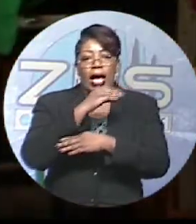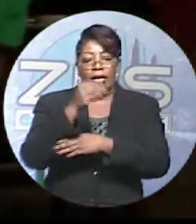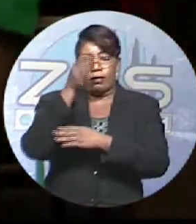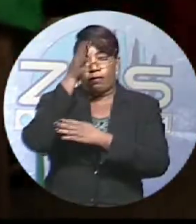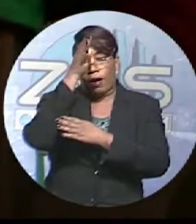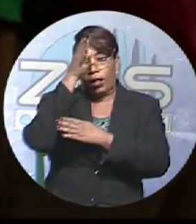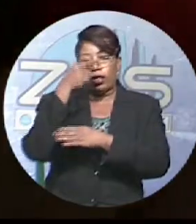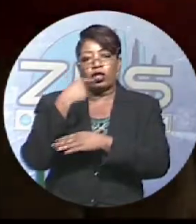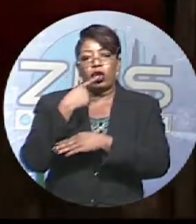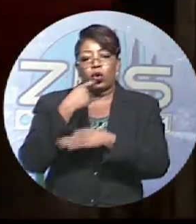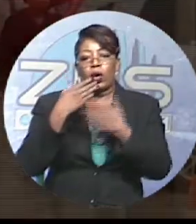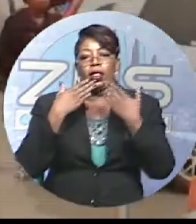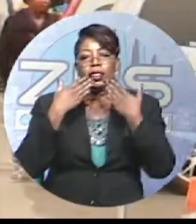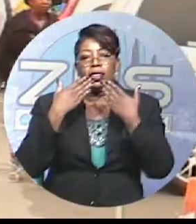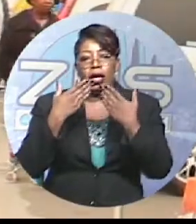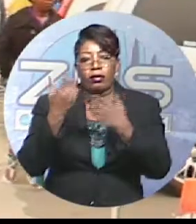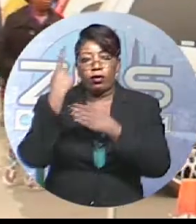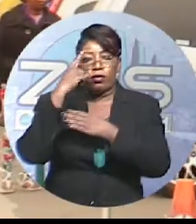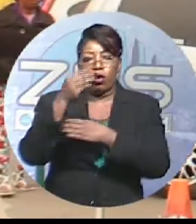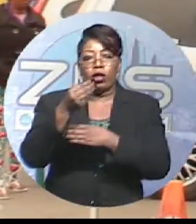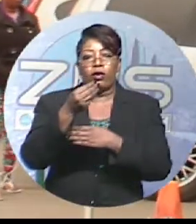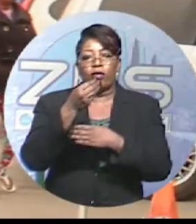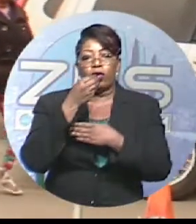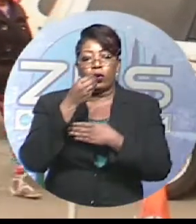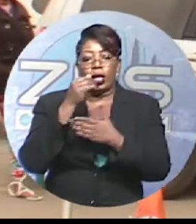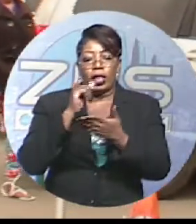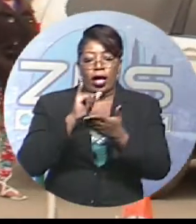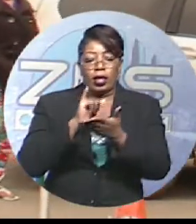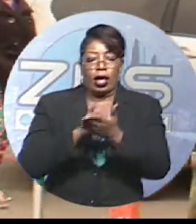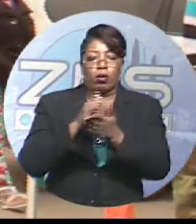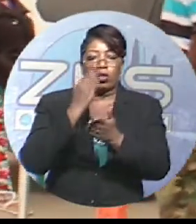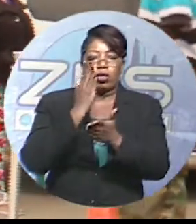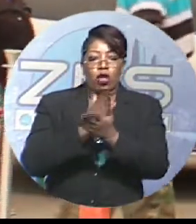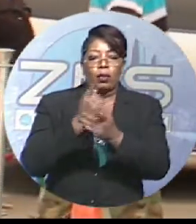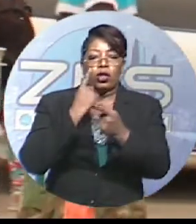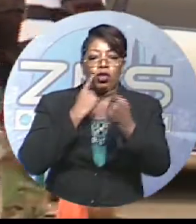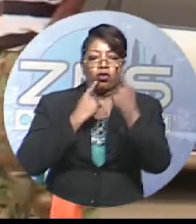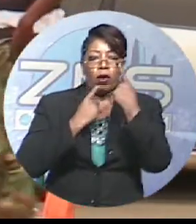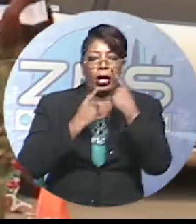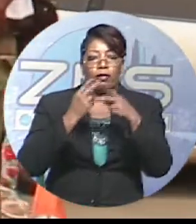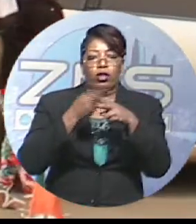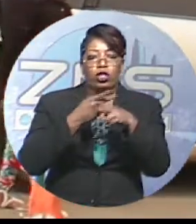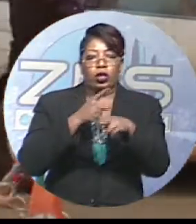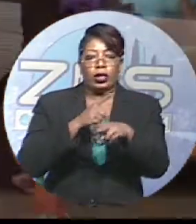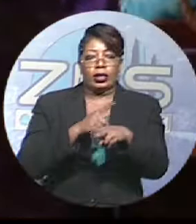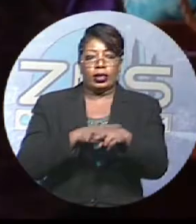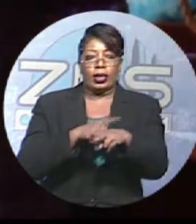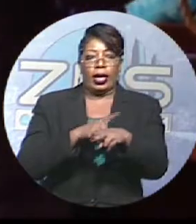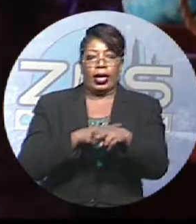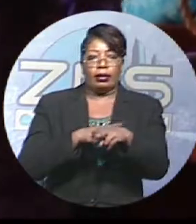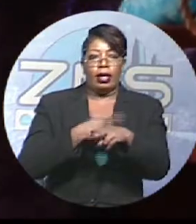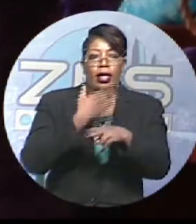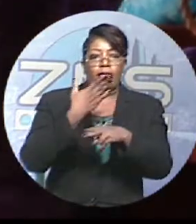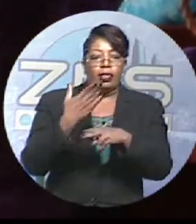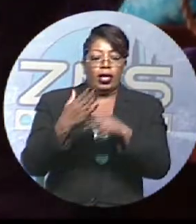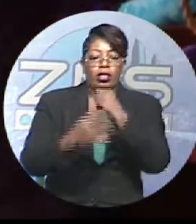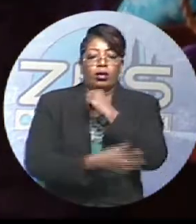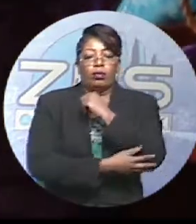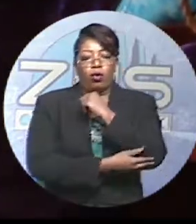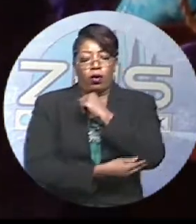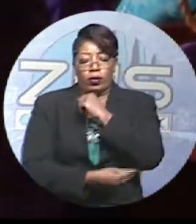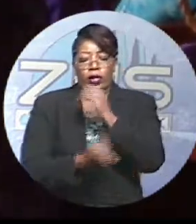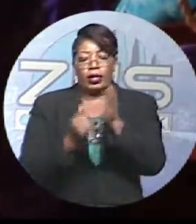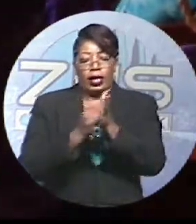fathers who were thankful for food that would stop the crying, if only for a while. Theirs is the poverty